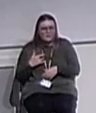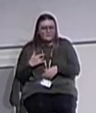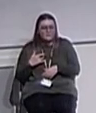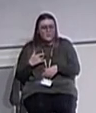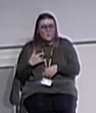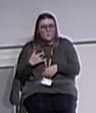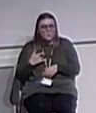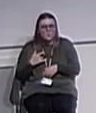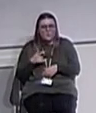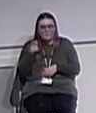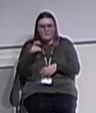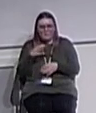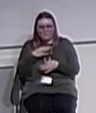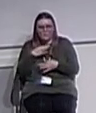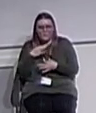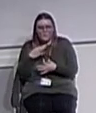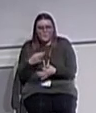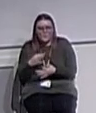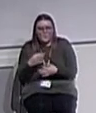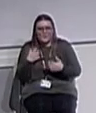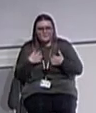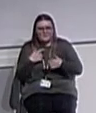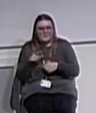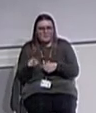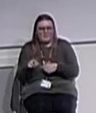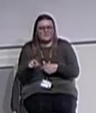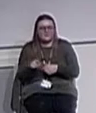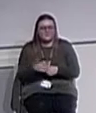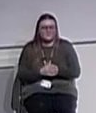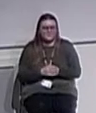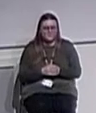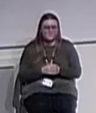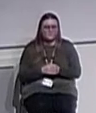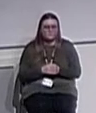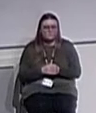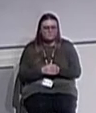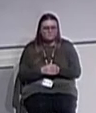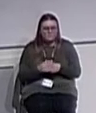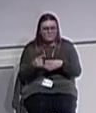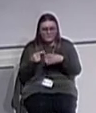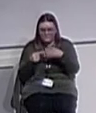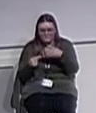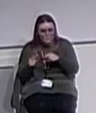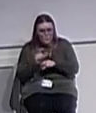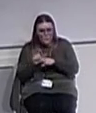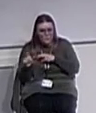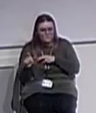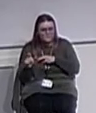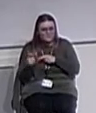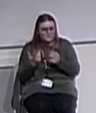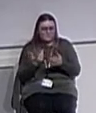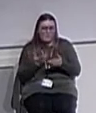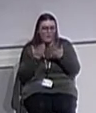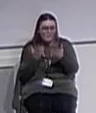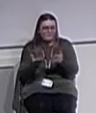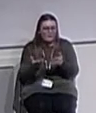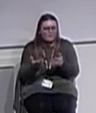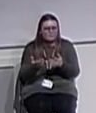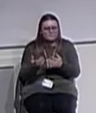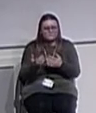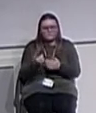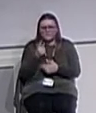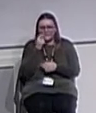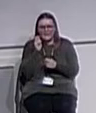people to biology. It's why they want to do it. Now, we have several field courses on offer, which of course are subject to change depending